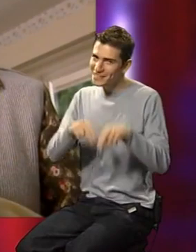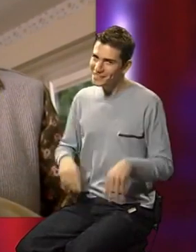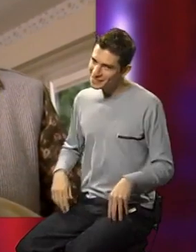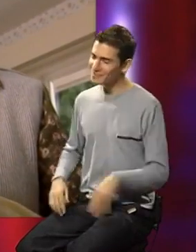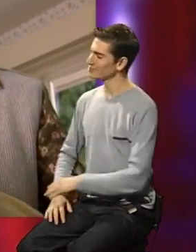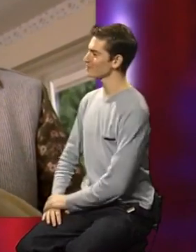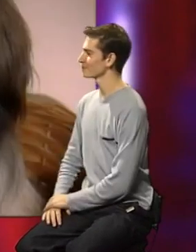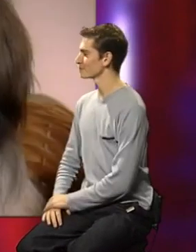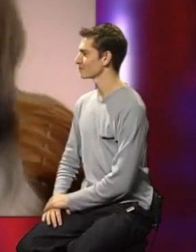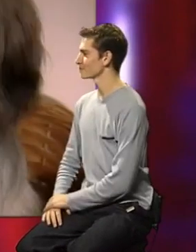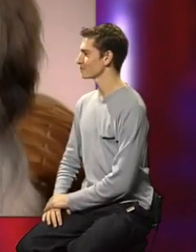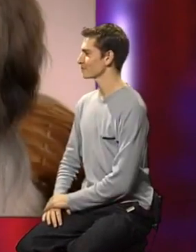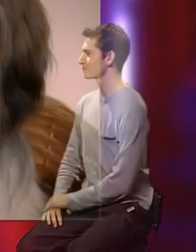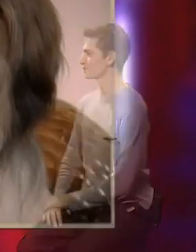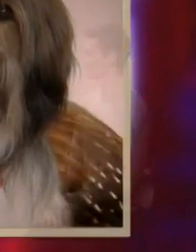Pippin.